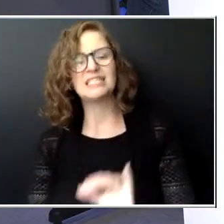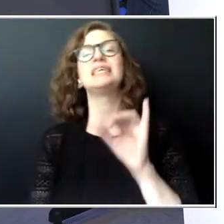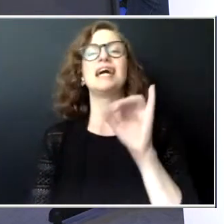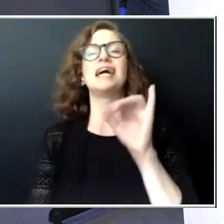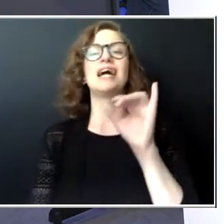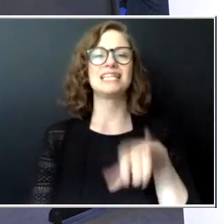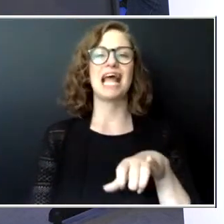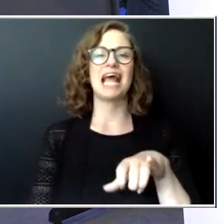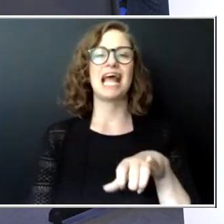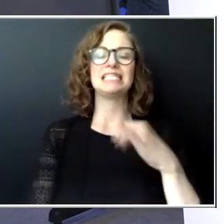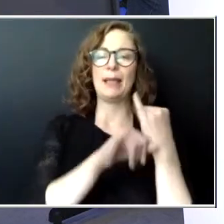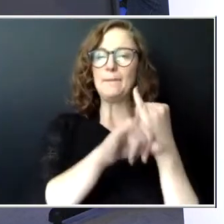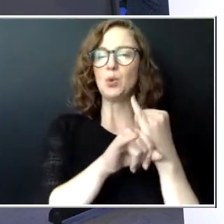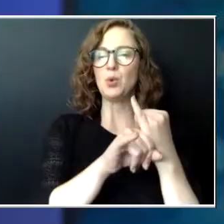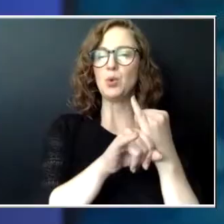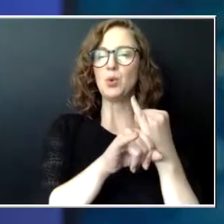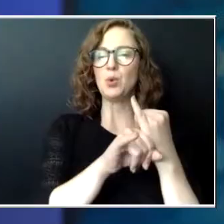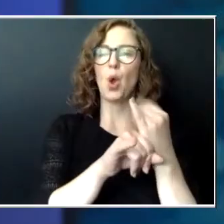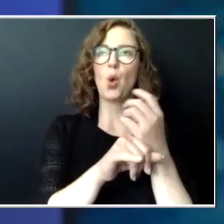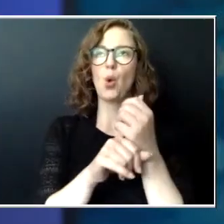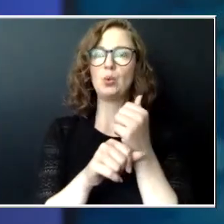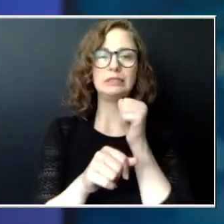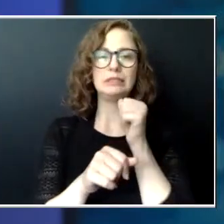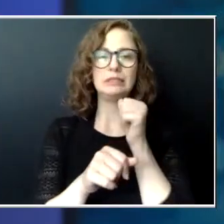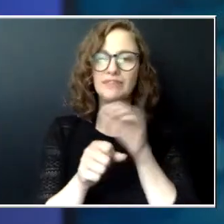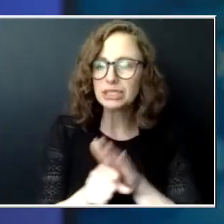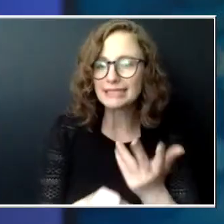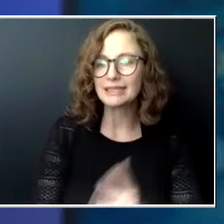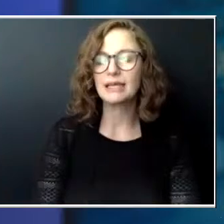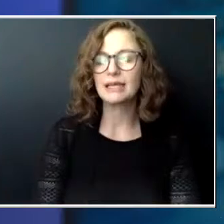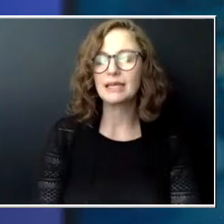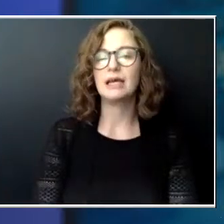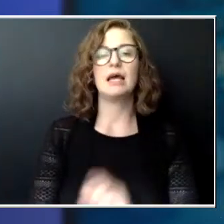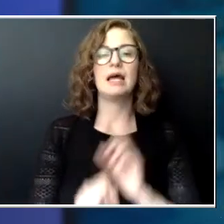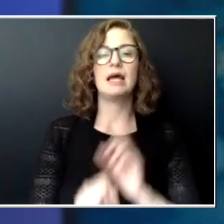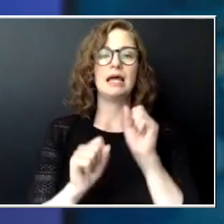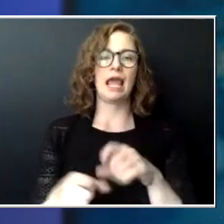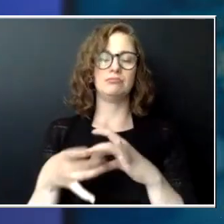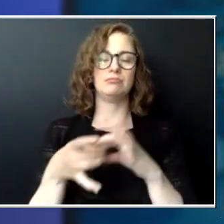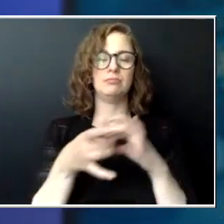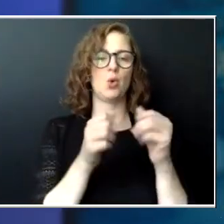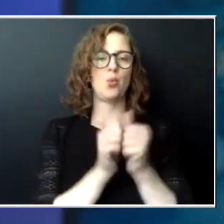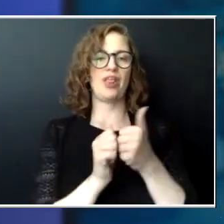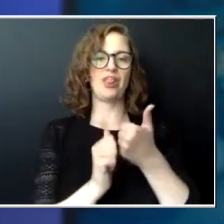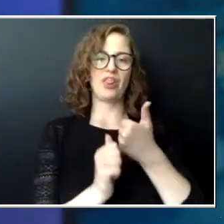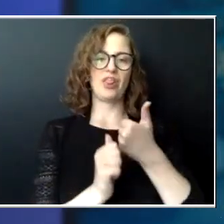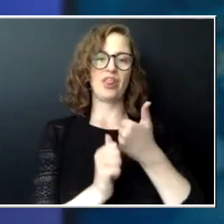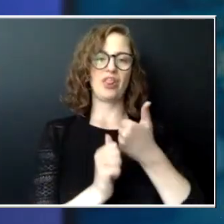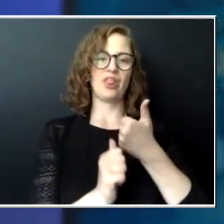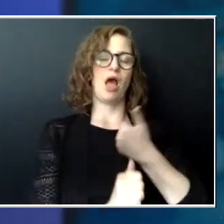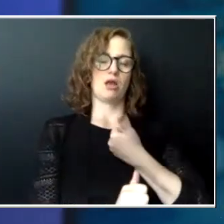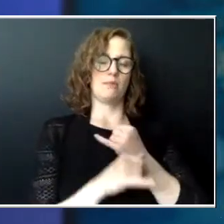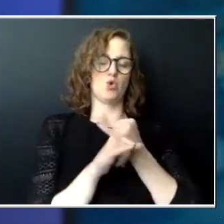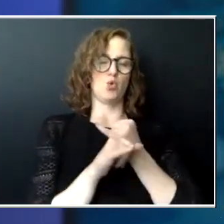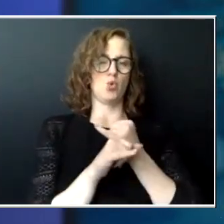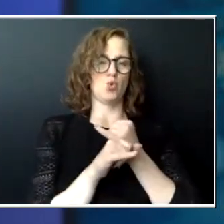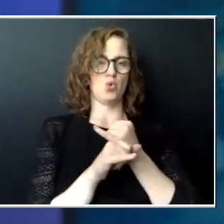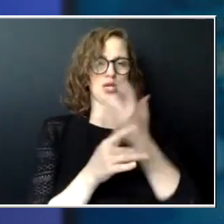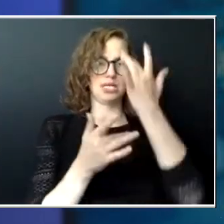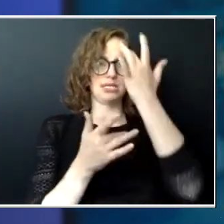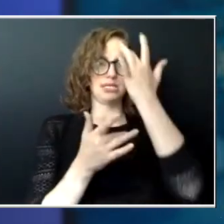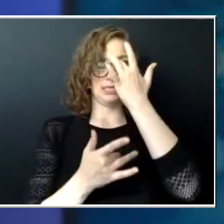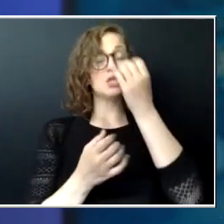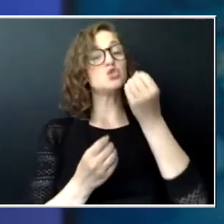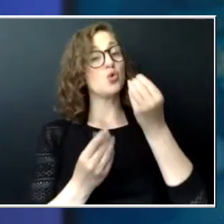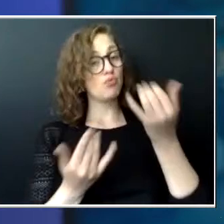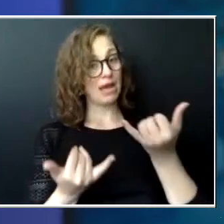immunodeficiency, and that can be associated with some autoimmune diseases. So CAR T is being studied in autoimmune diseases. That's